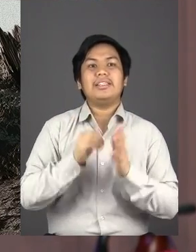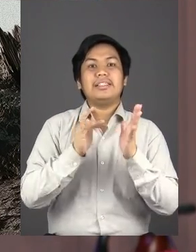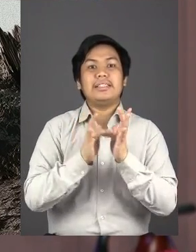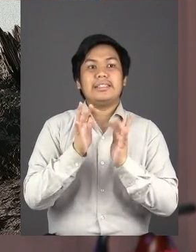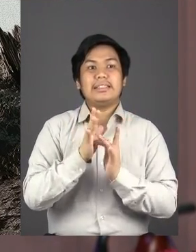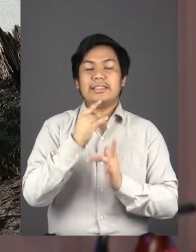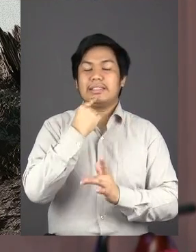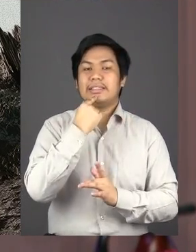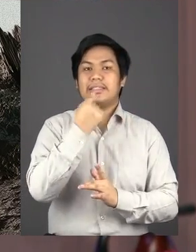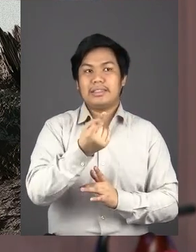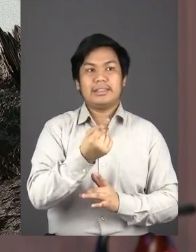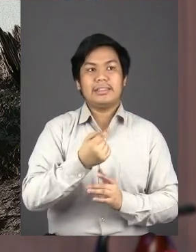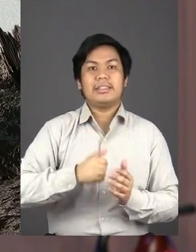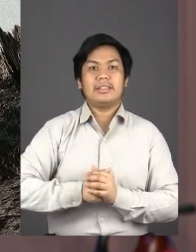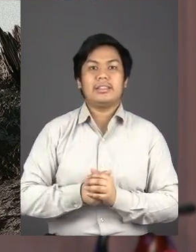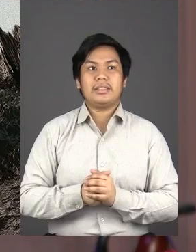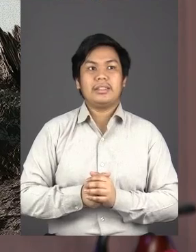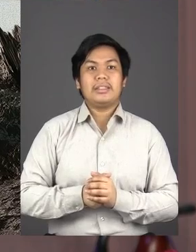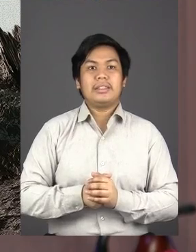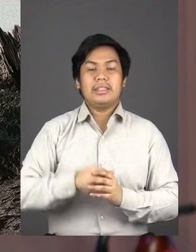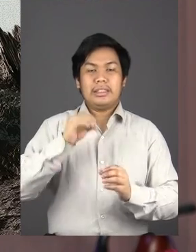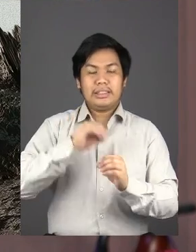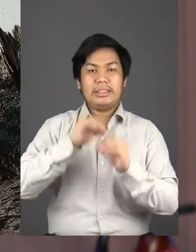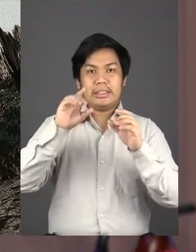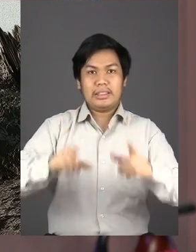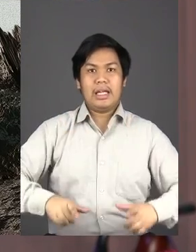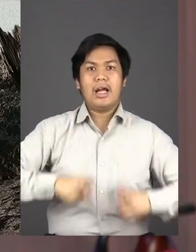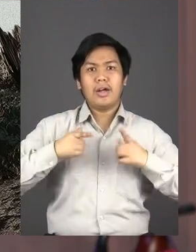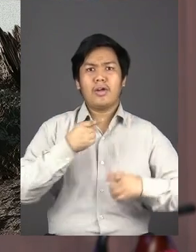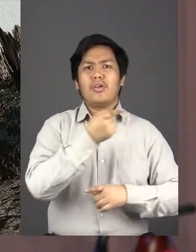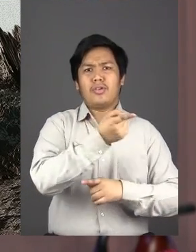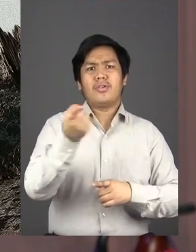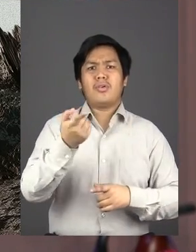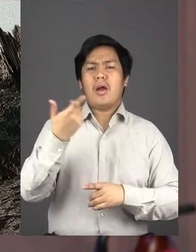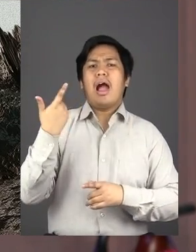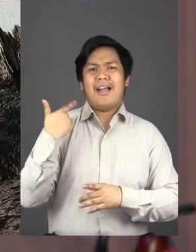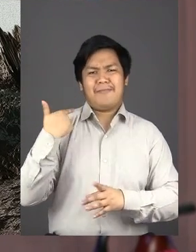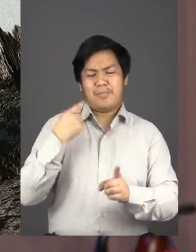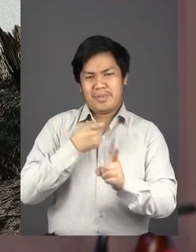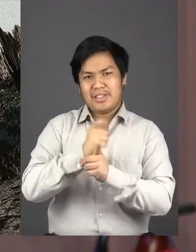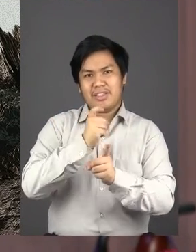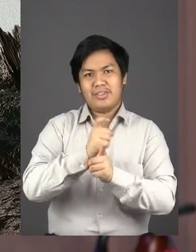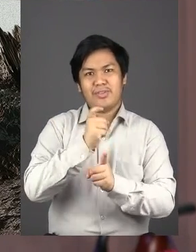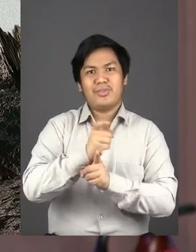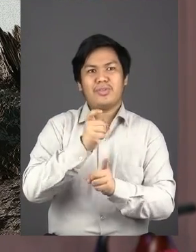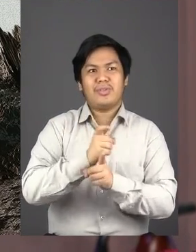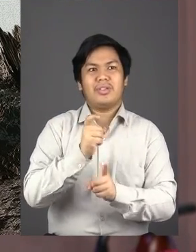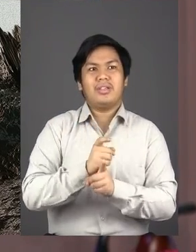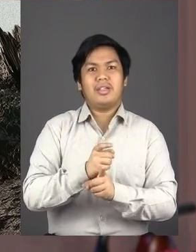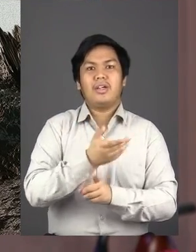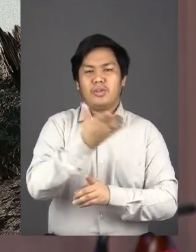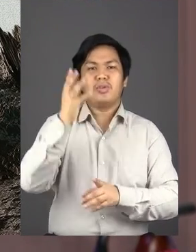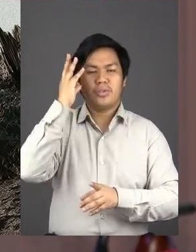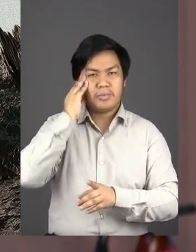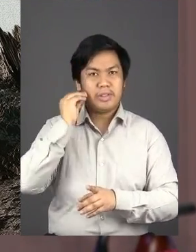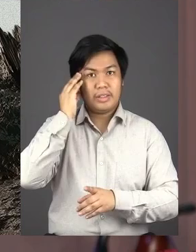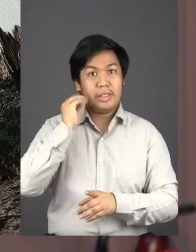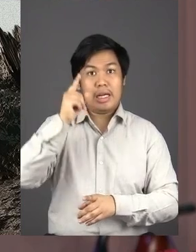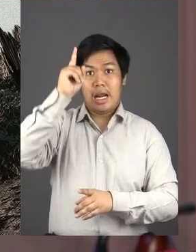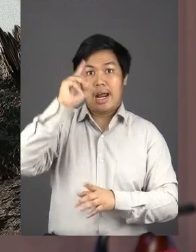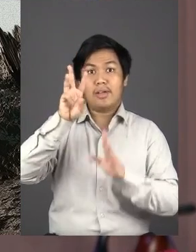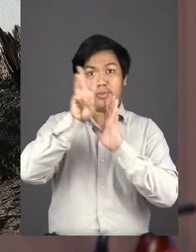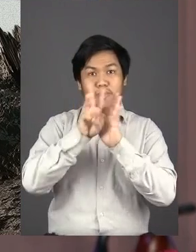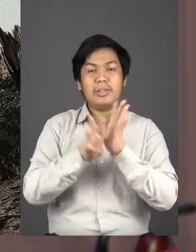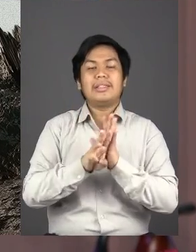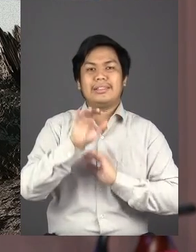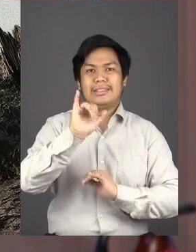John 16:33, in this life, you will have tribulation. Will ba ng Panginoon yun? Yes.